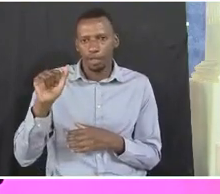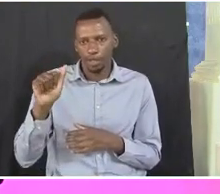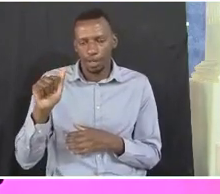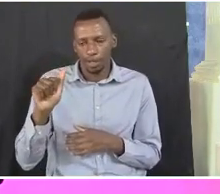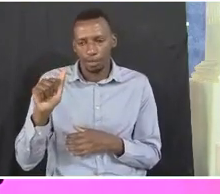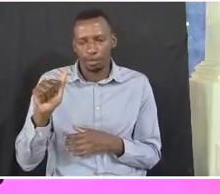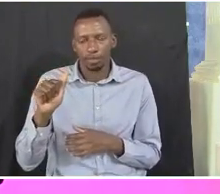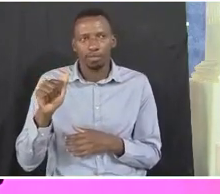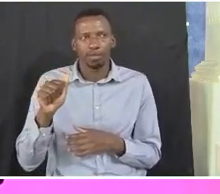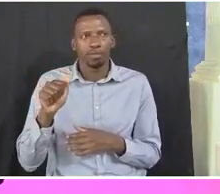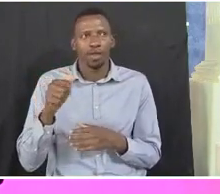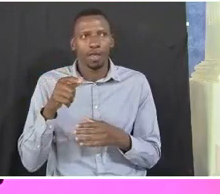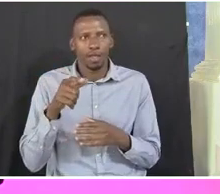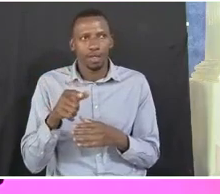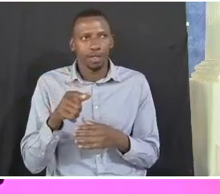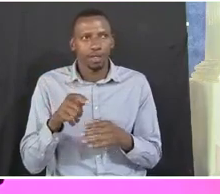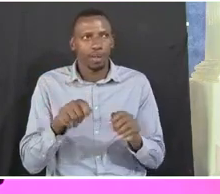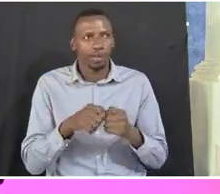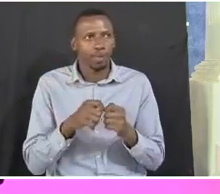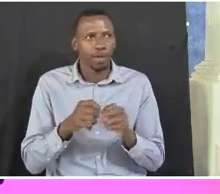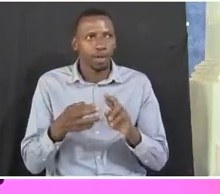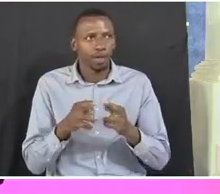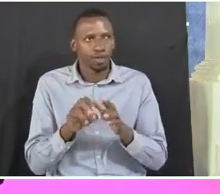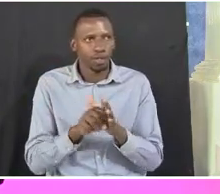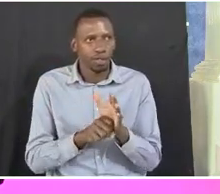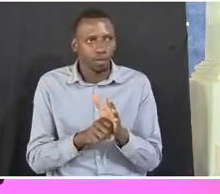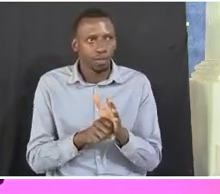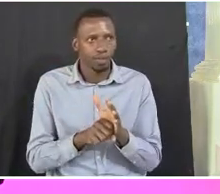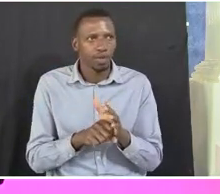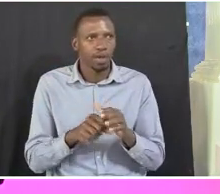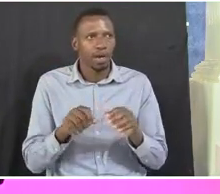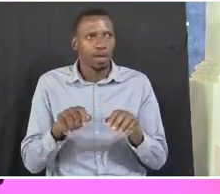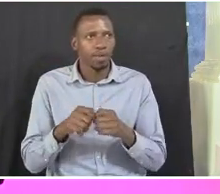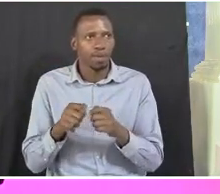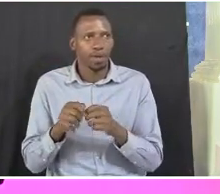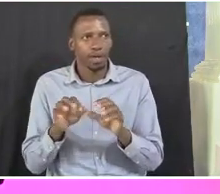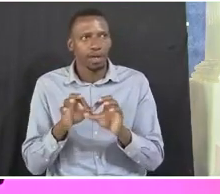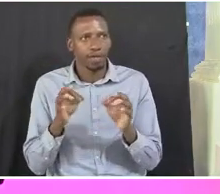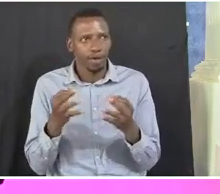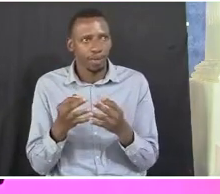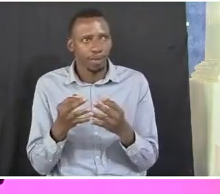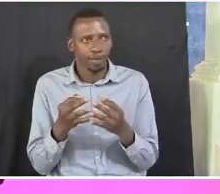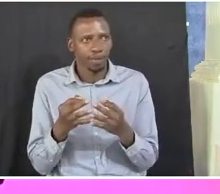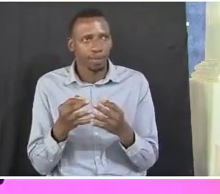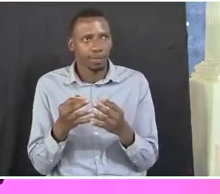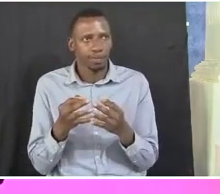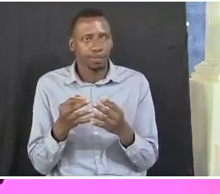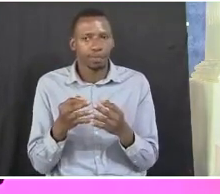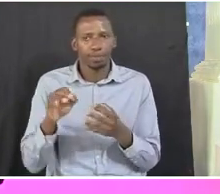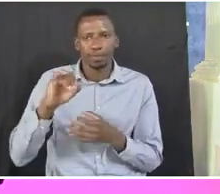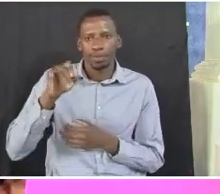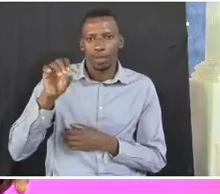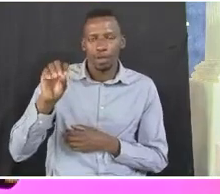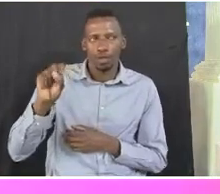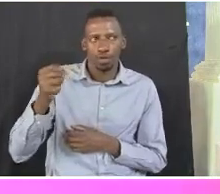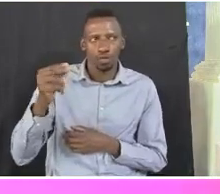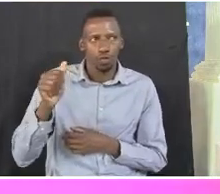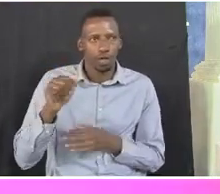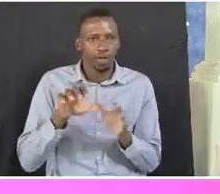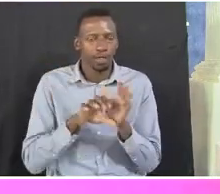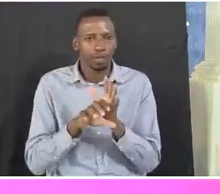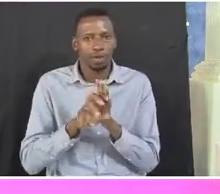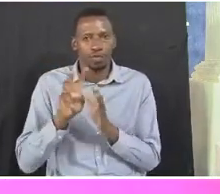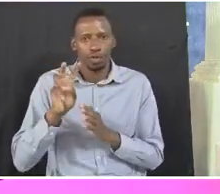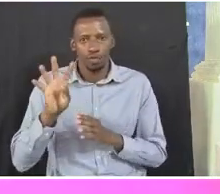homes, shattered relationships and fractured families, family brokenness. Joshua chapter 24